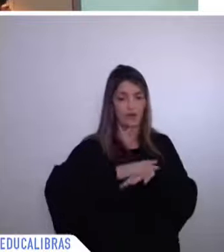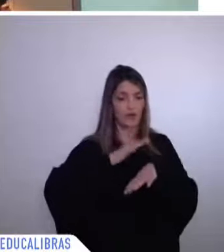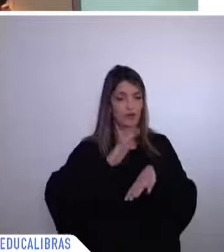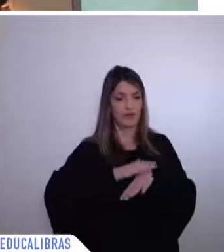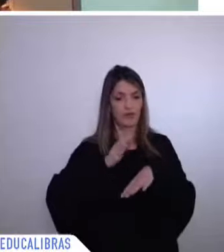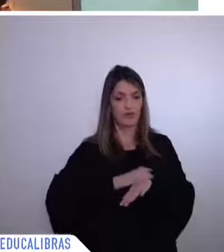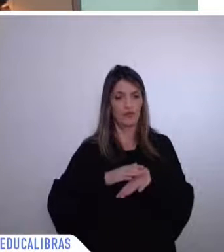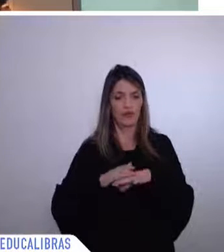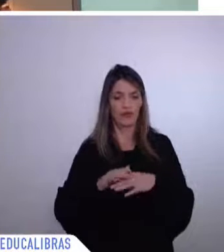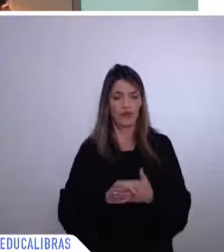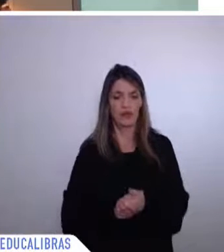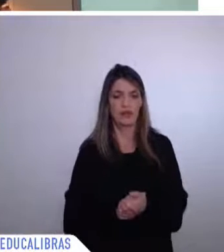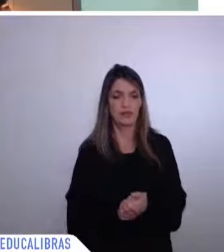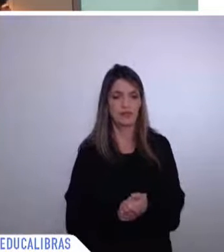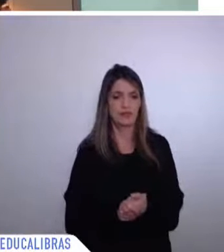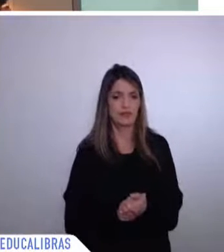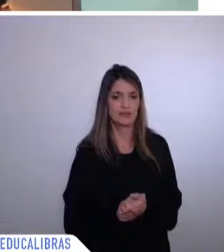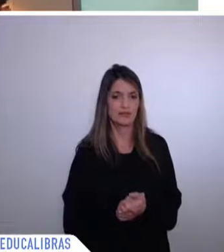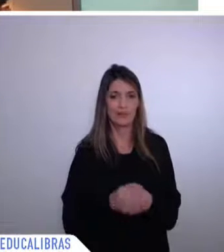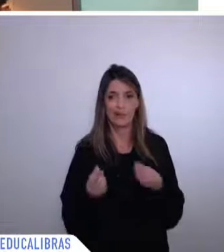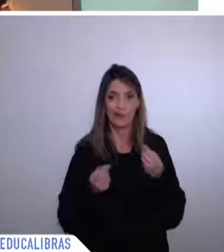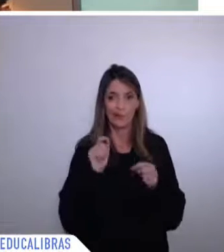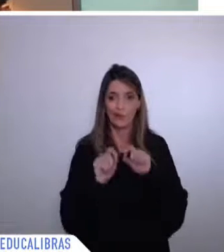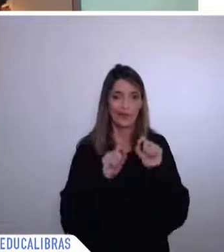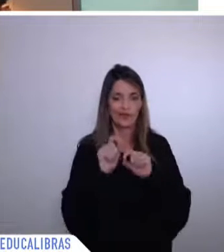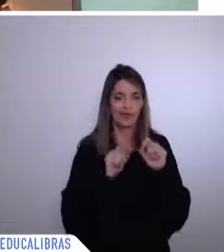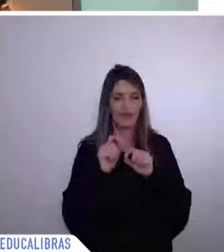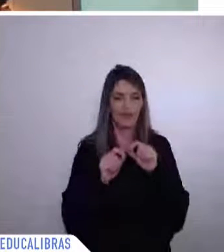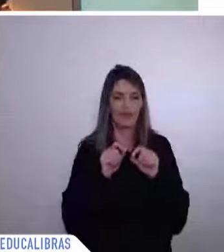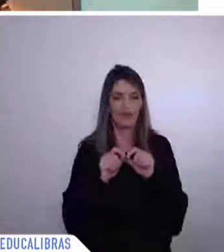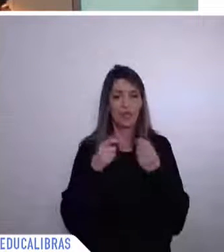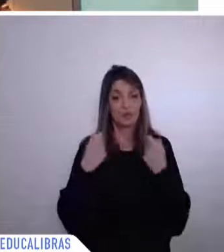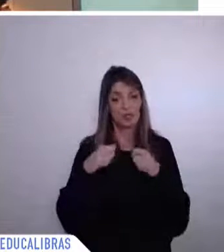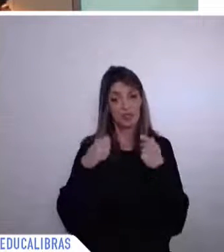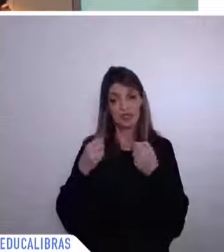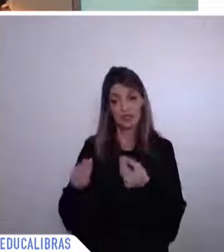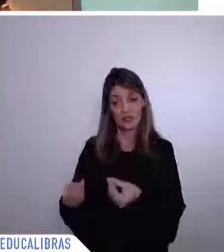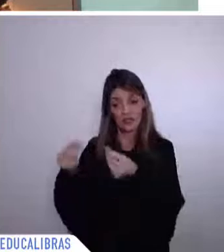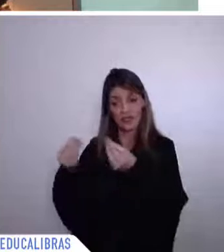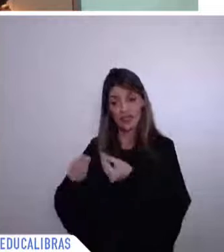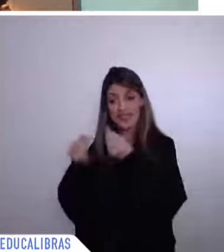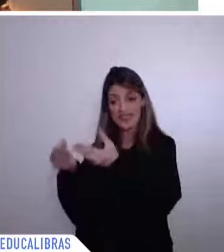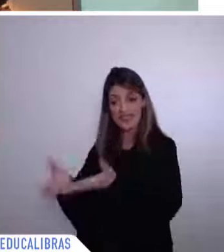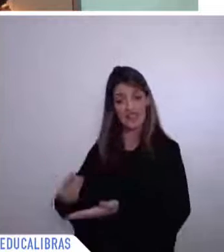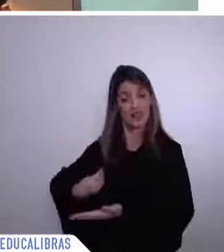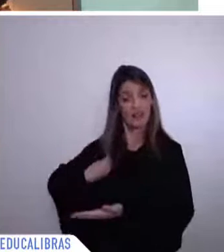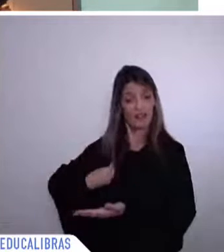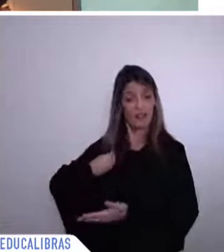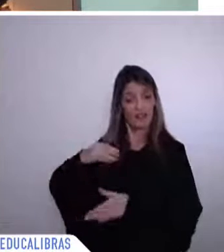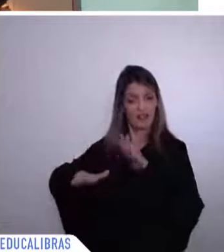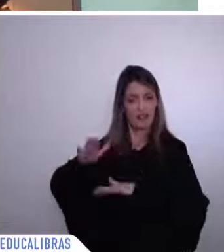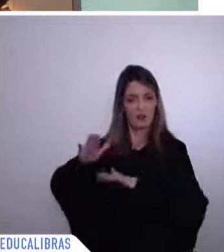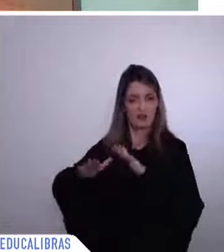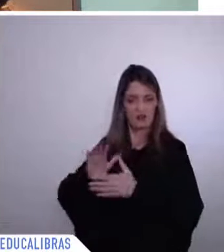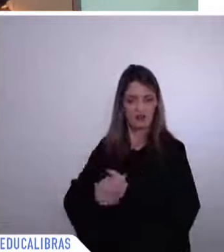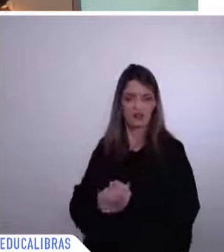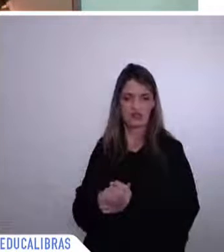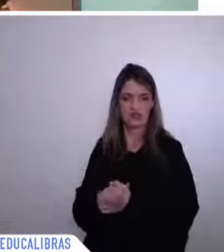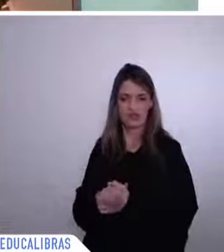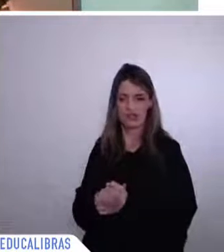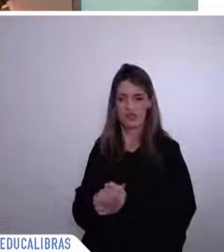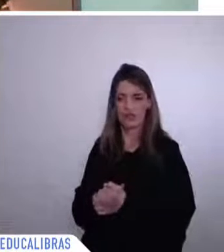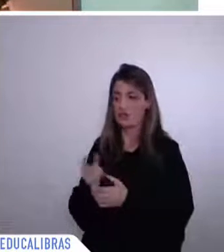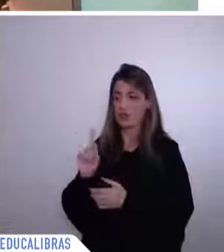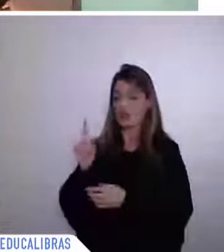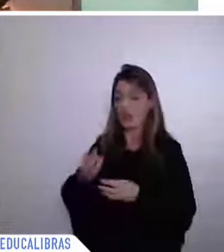The risk operates contention of uncertainty for the provision of conditions, of life conditions in